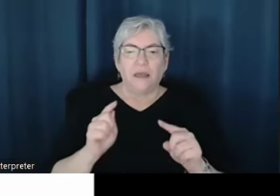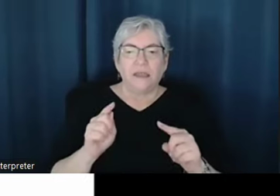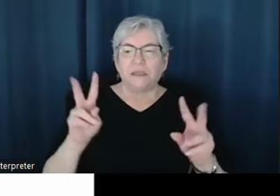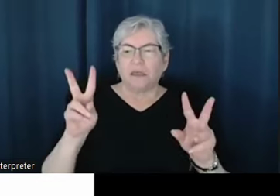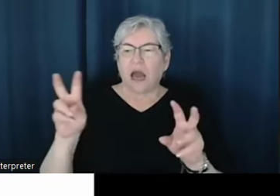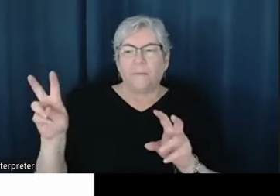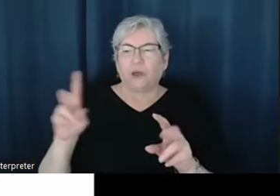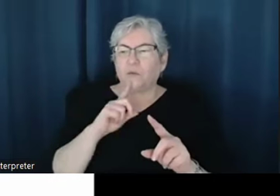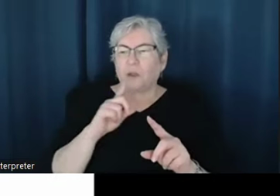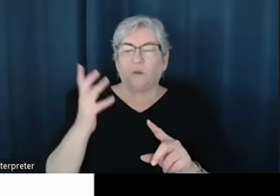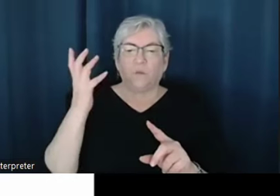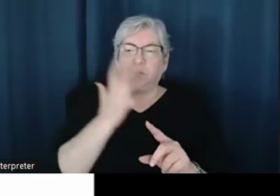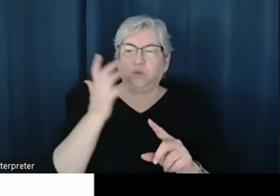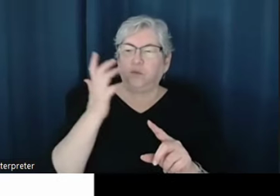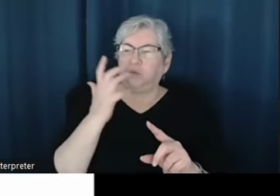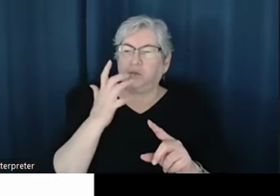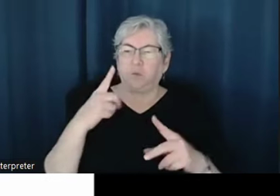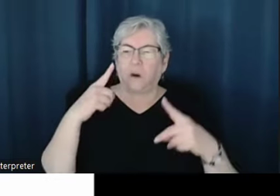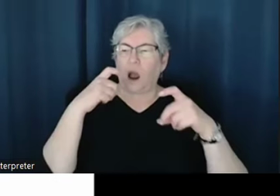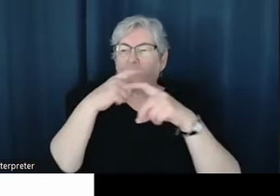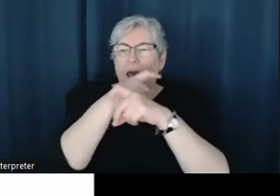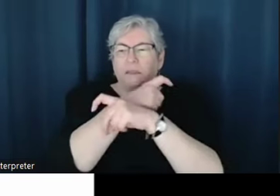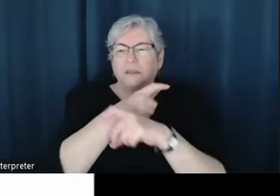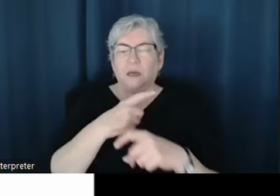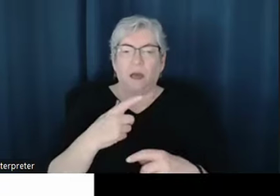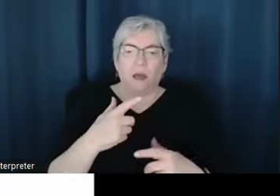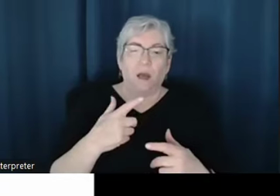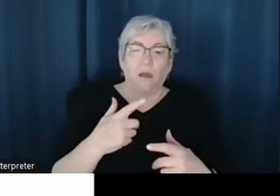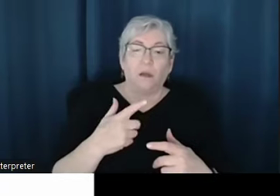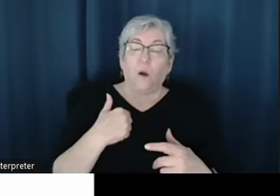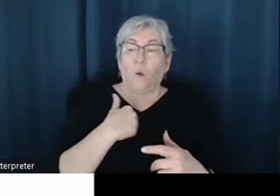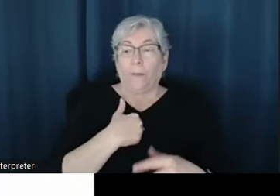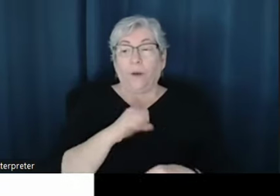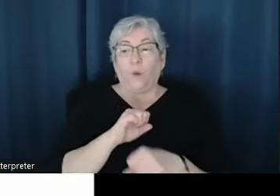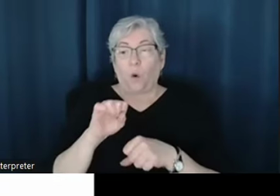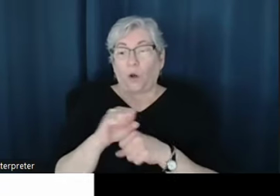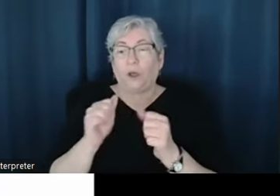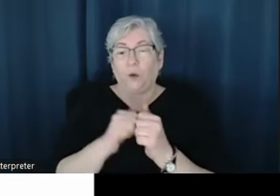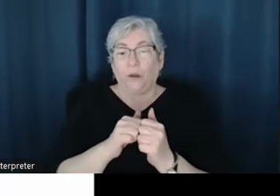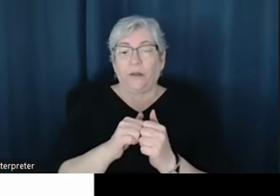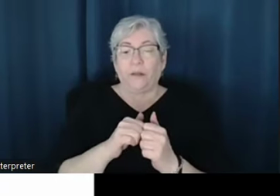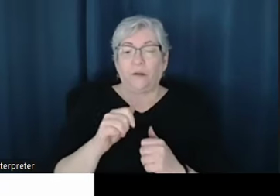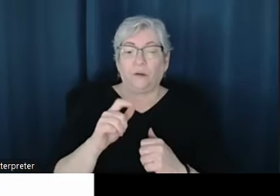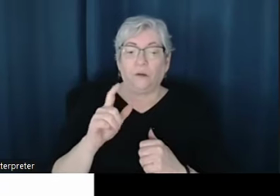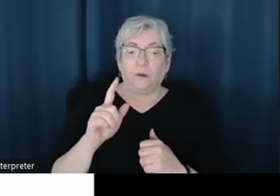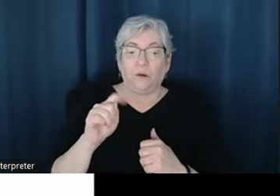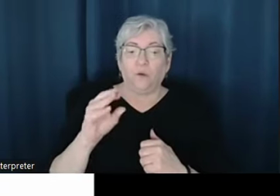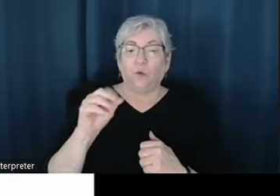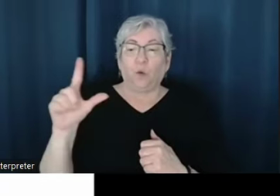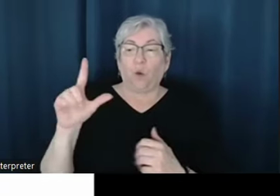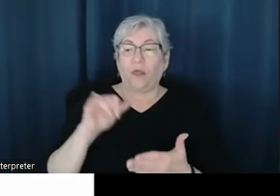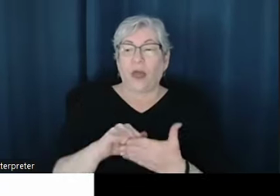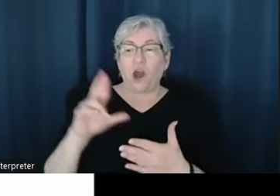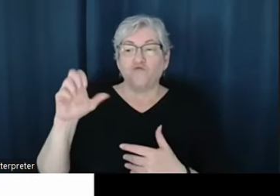is incredibly complex, and as we've been working with the tool that Ron created,